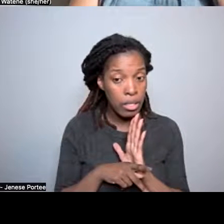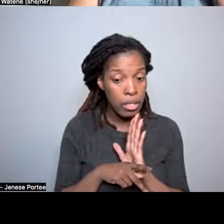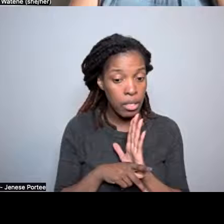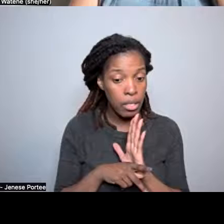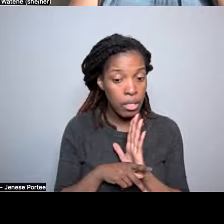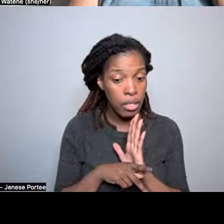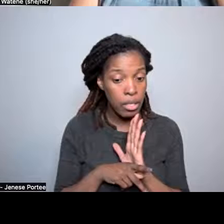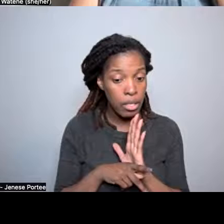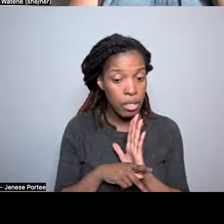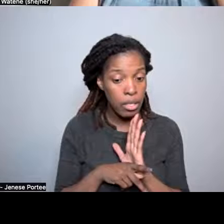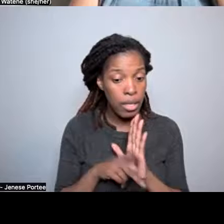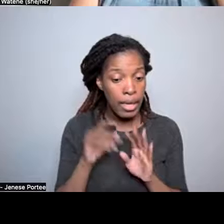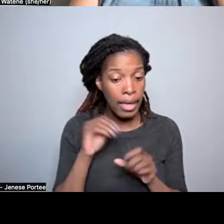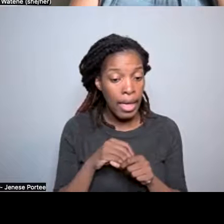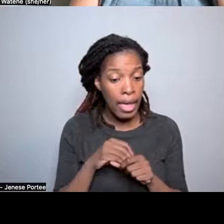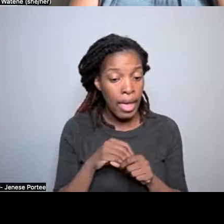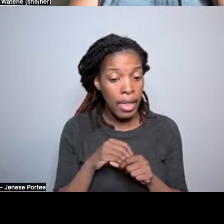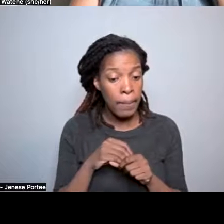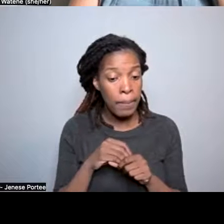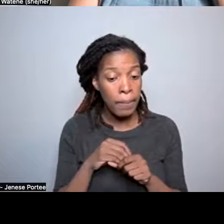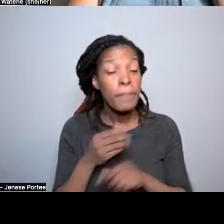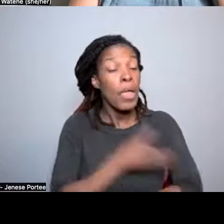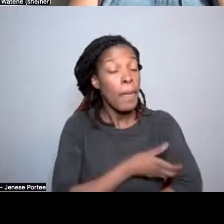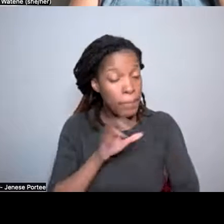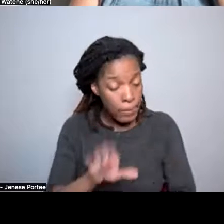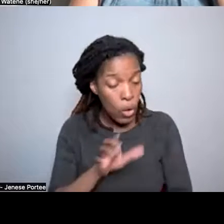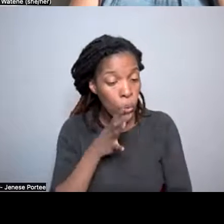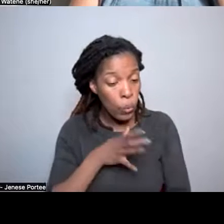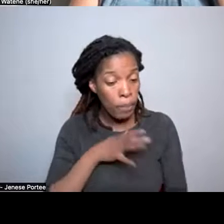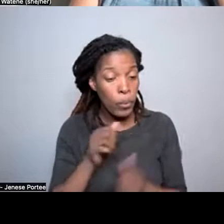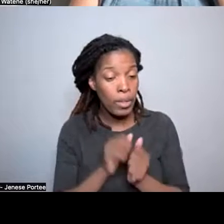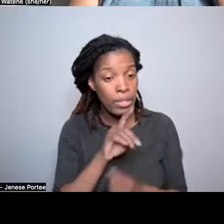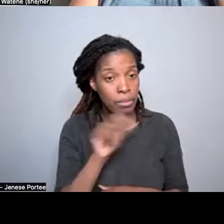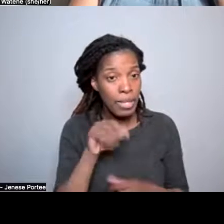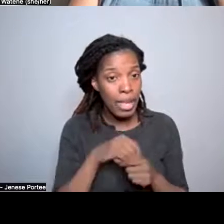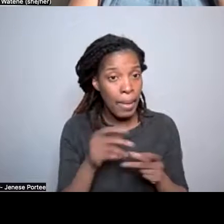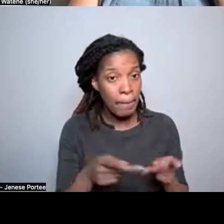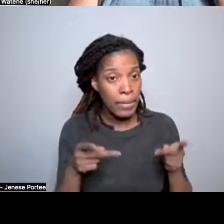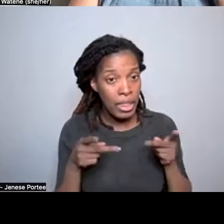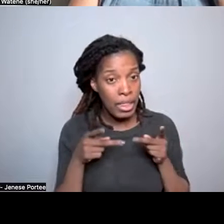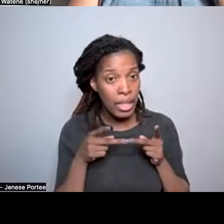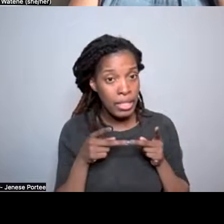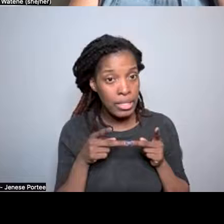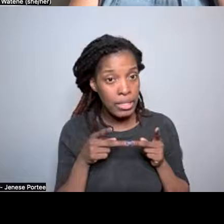that will empower women with disabilities in place, and they are practiced here in Kenya,